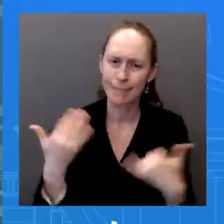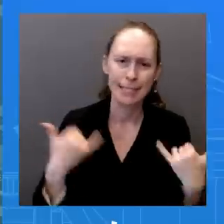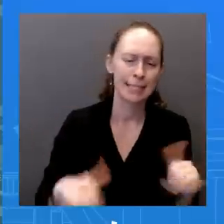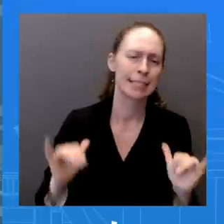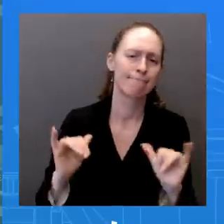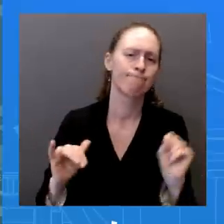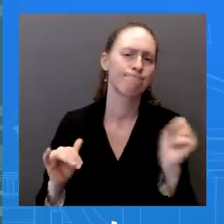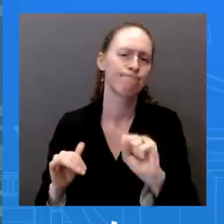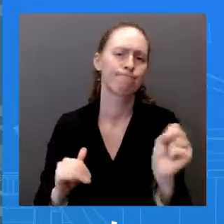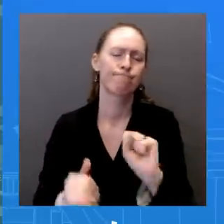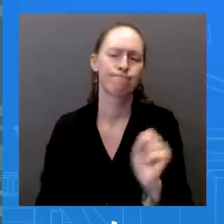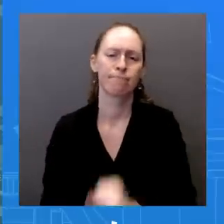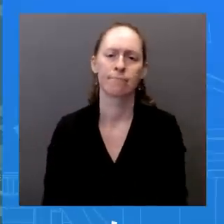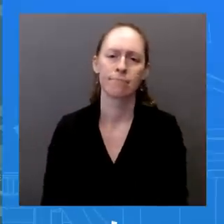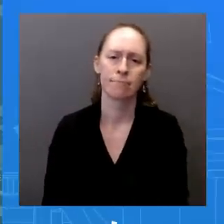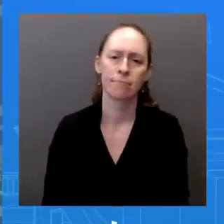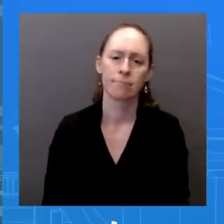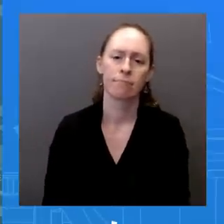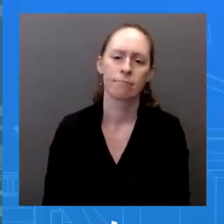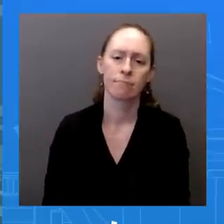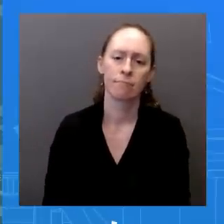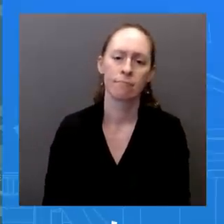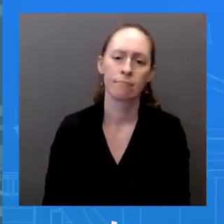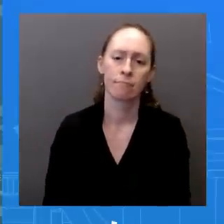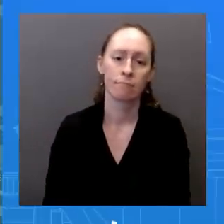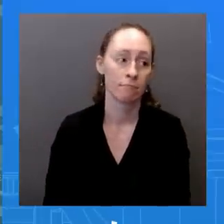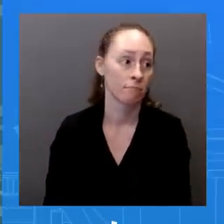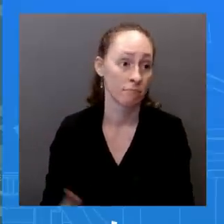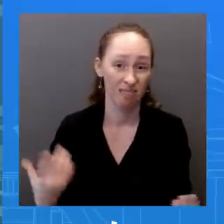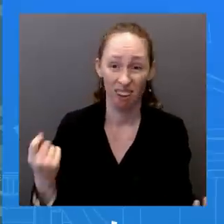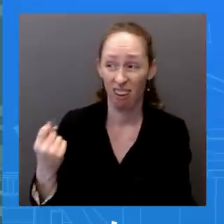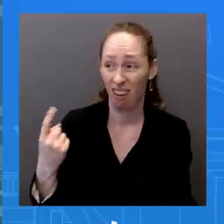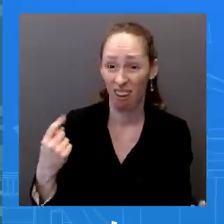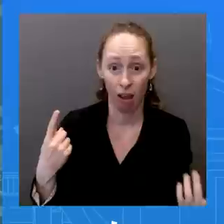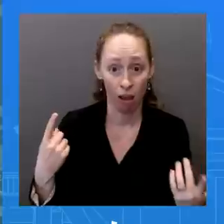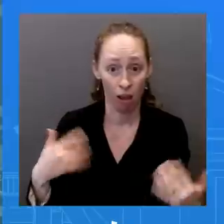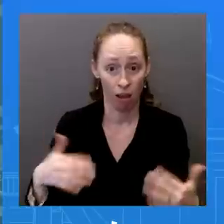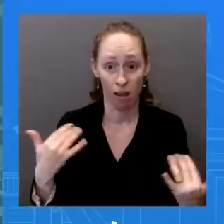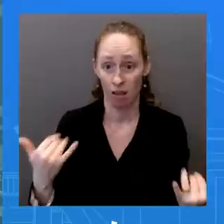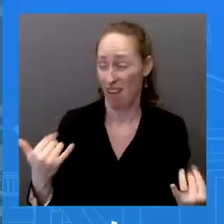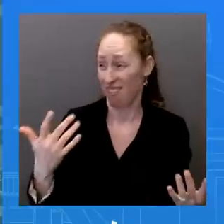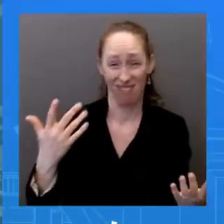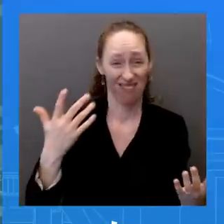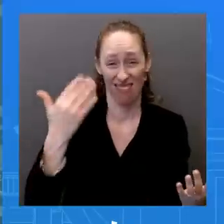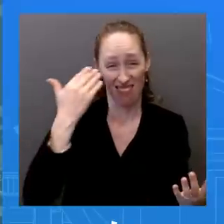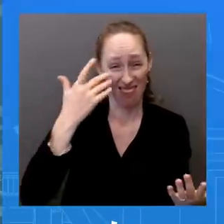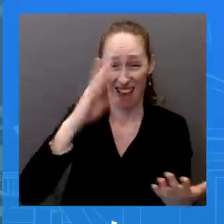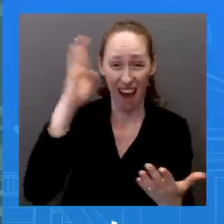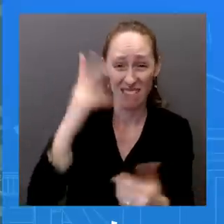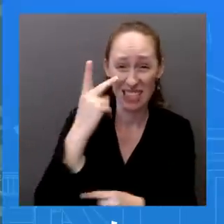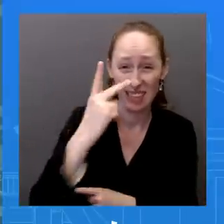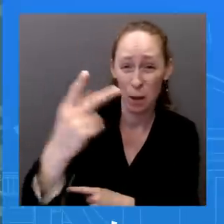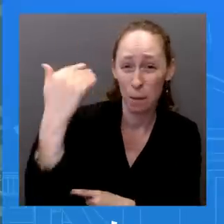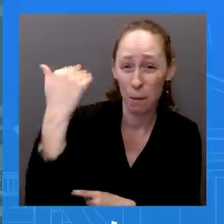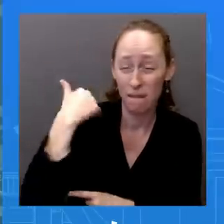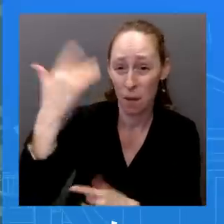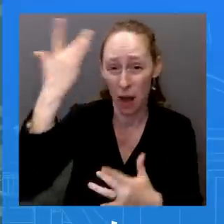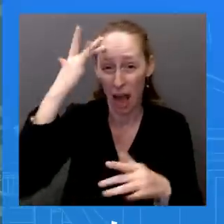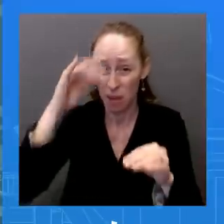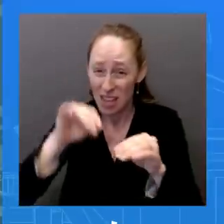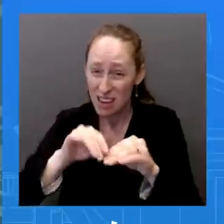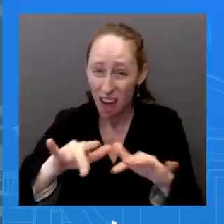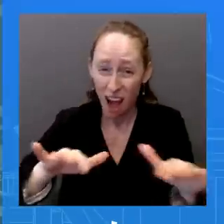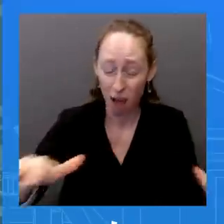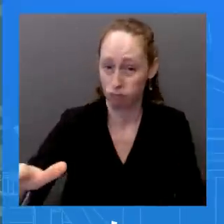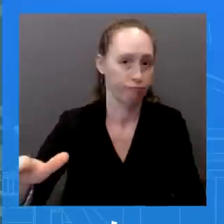in a generation pandemic. And so here's the thing, what he believes is we can acknowledge that the massive